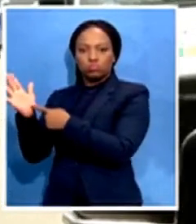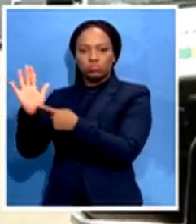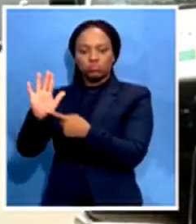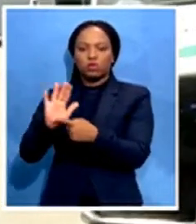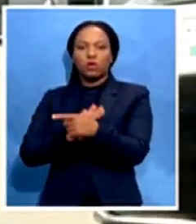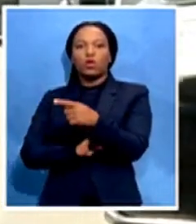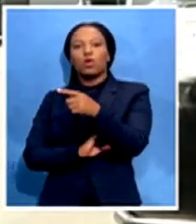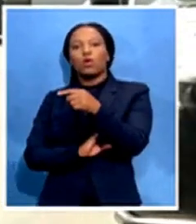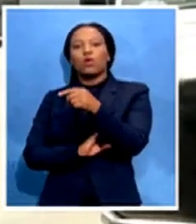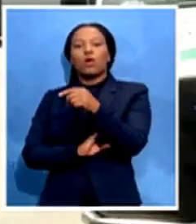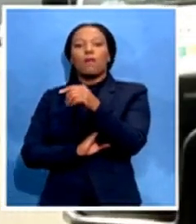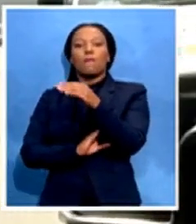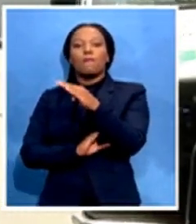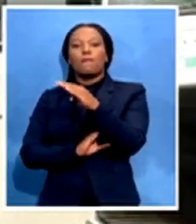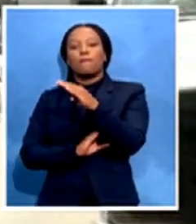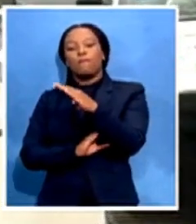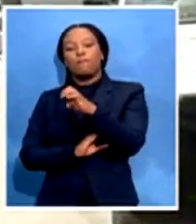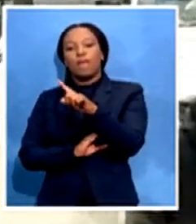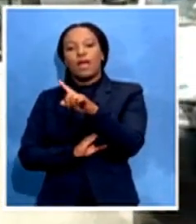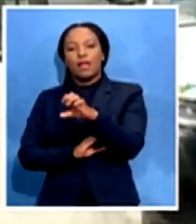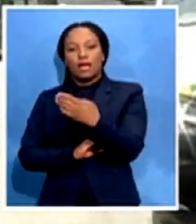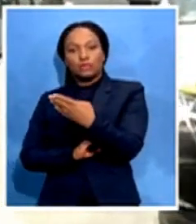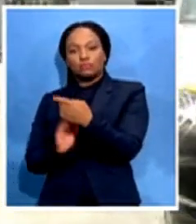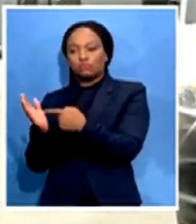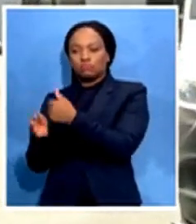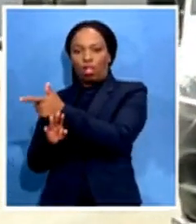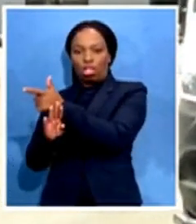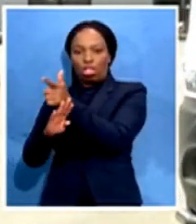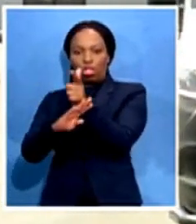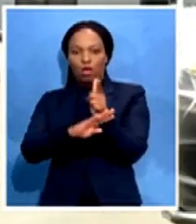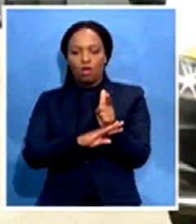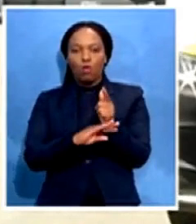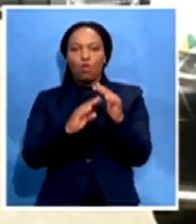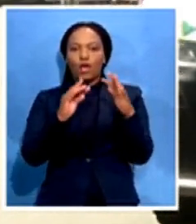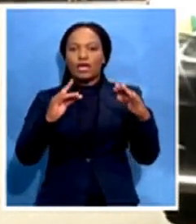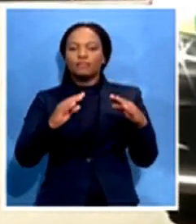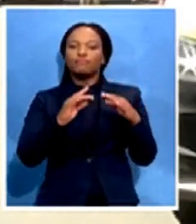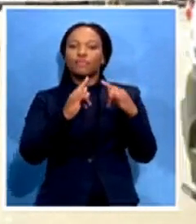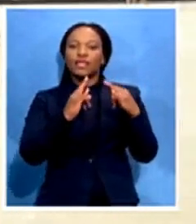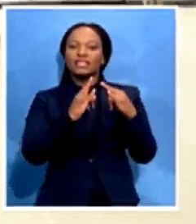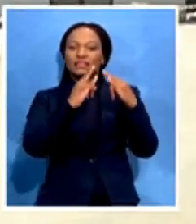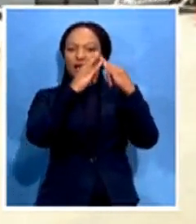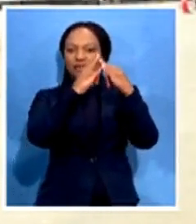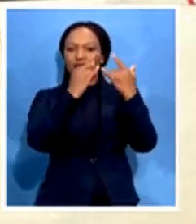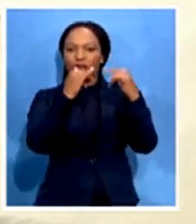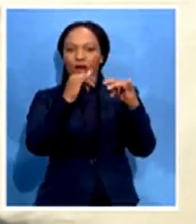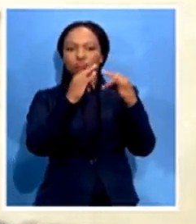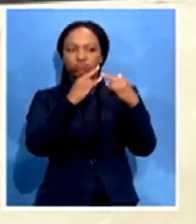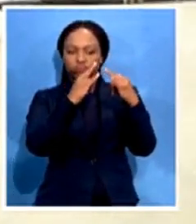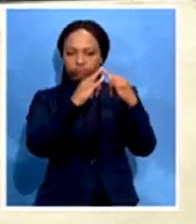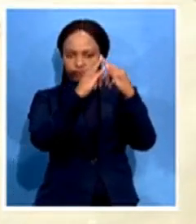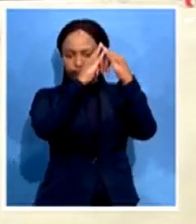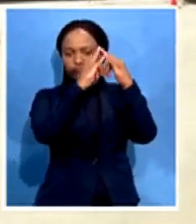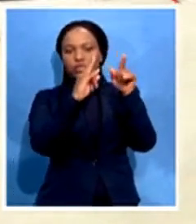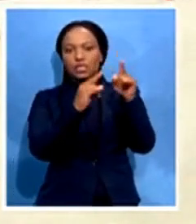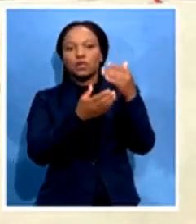is taking place. There were tents that were erected, and now they are also building additional facilities that will assist us in trying to test as